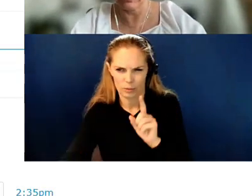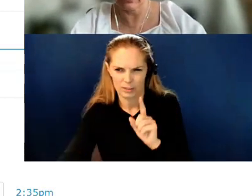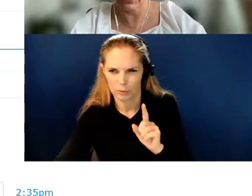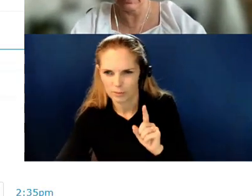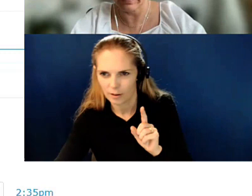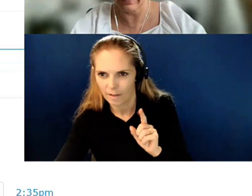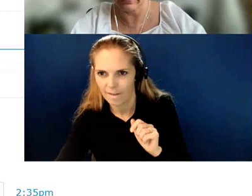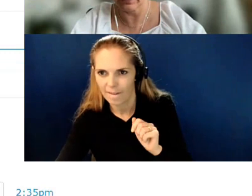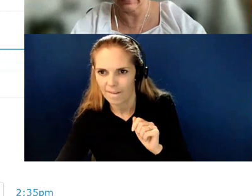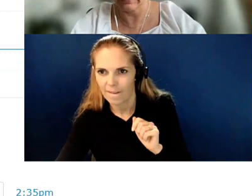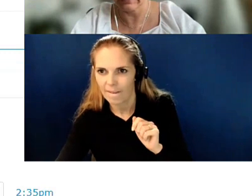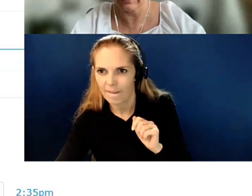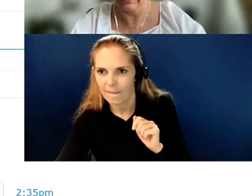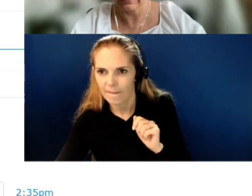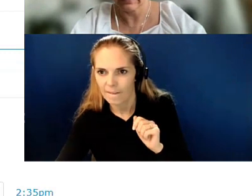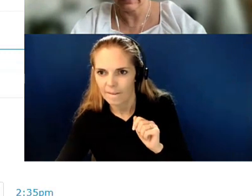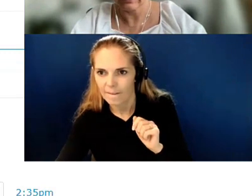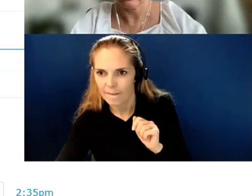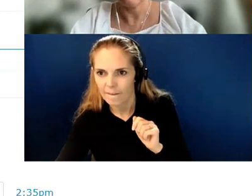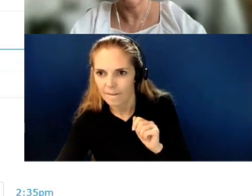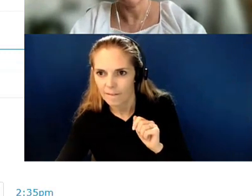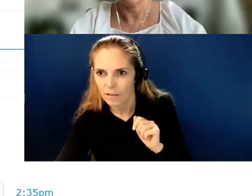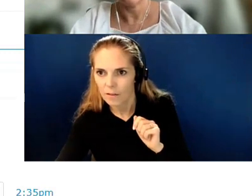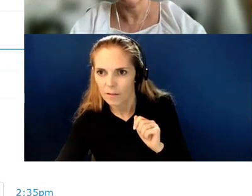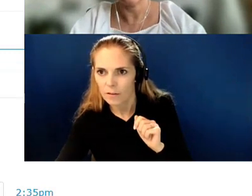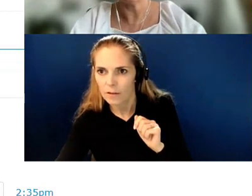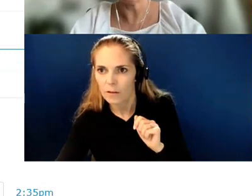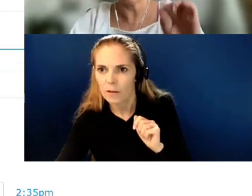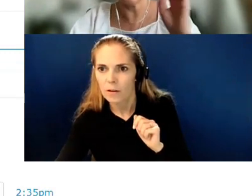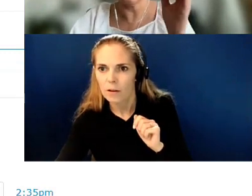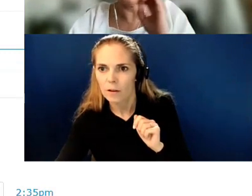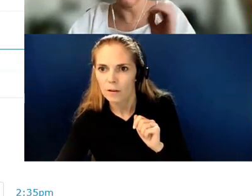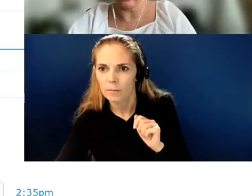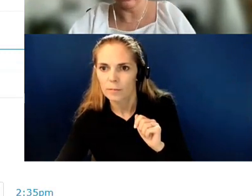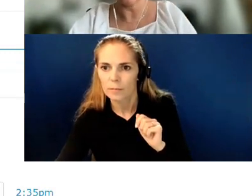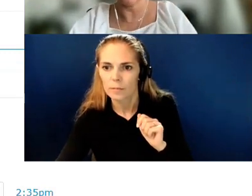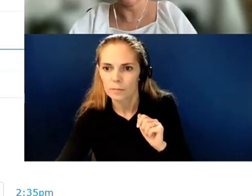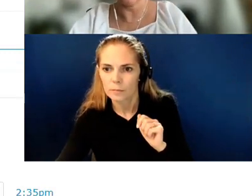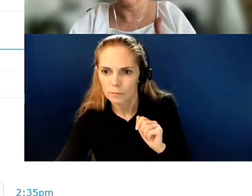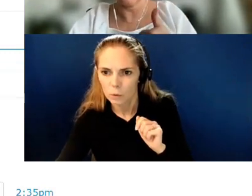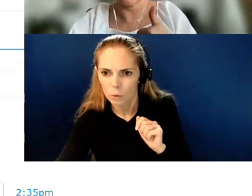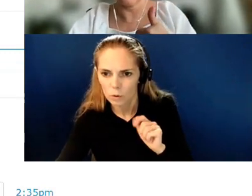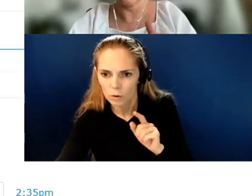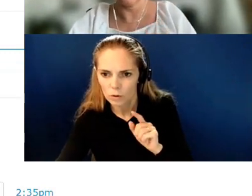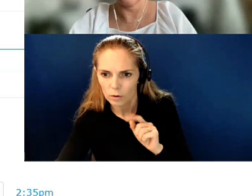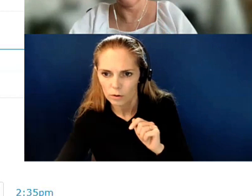see Patricia a bit better as well. Go ahead, Patricia.